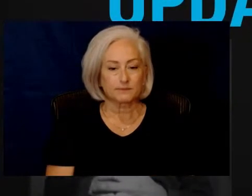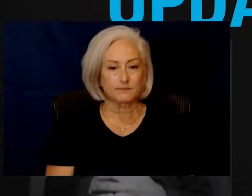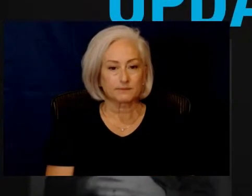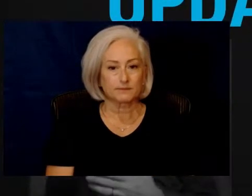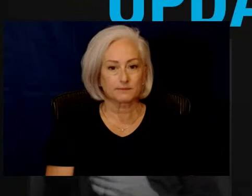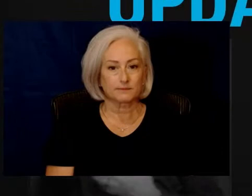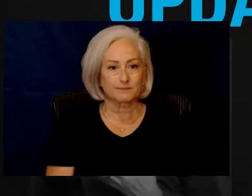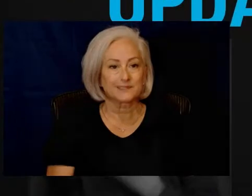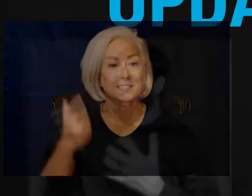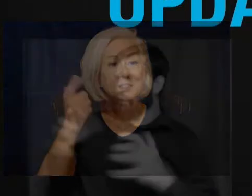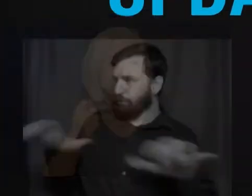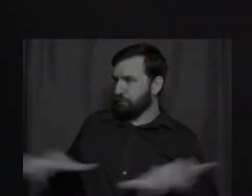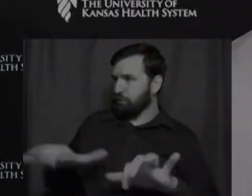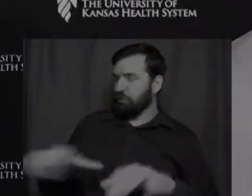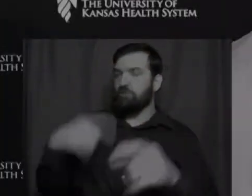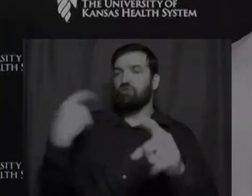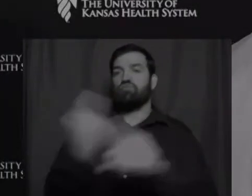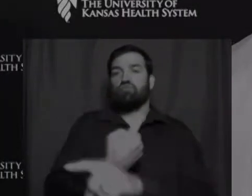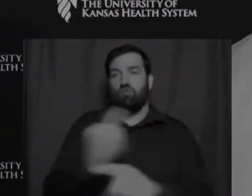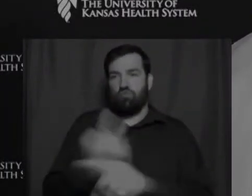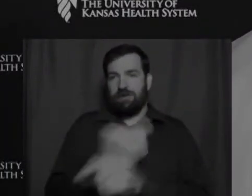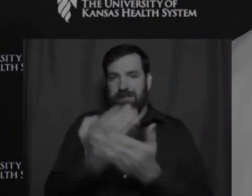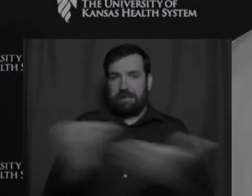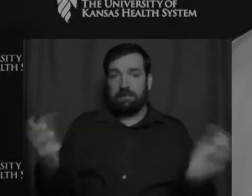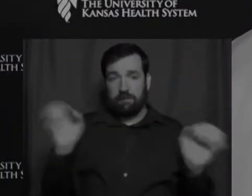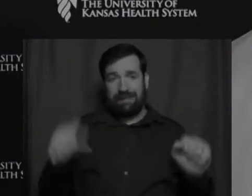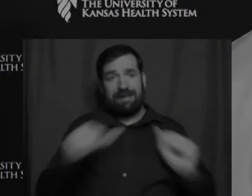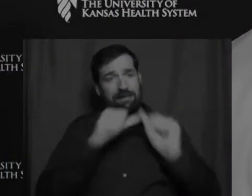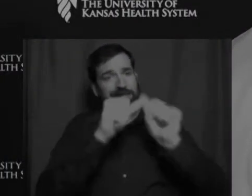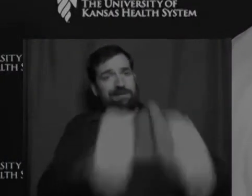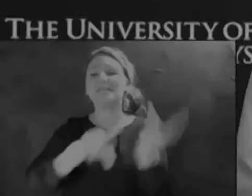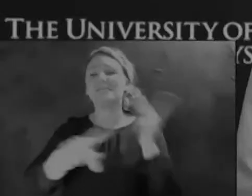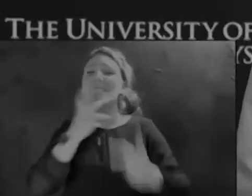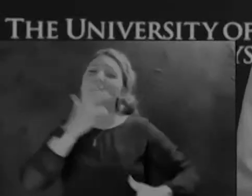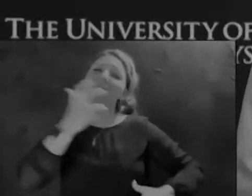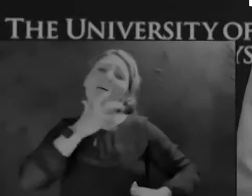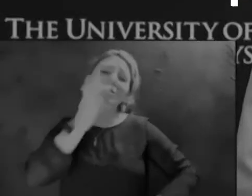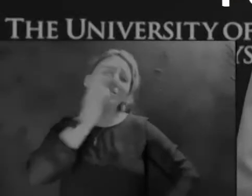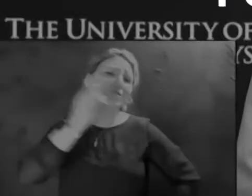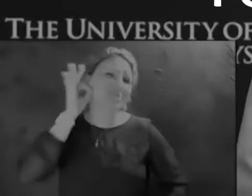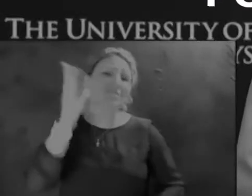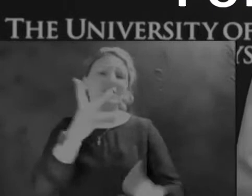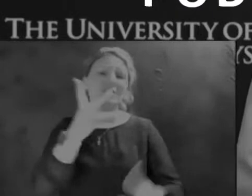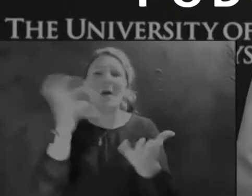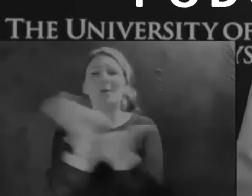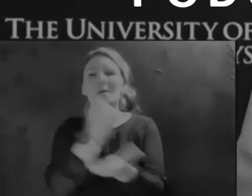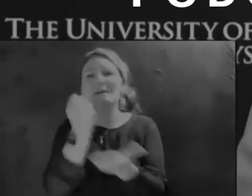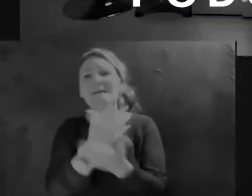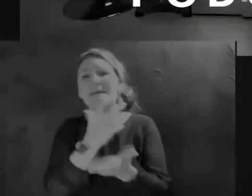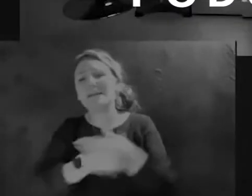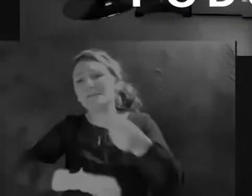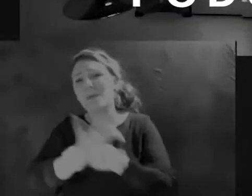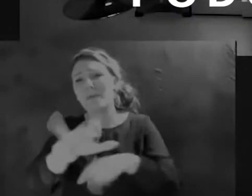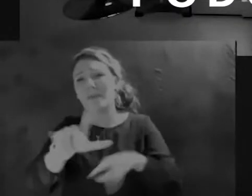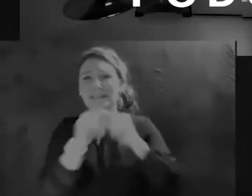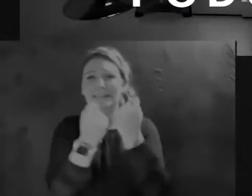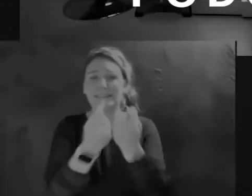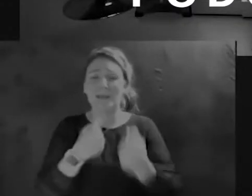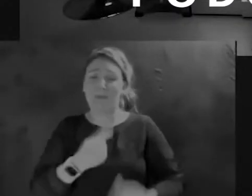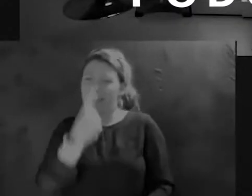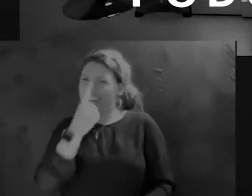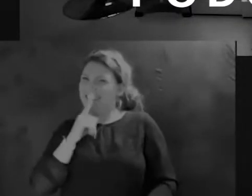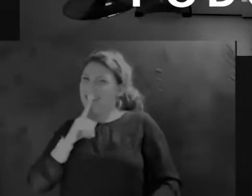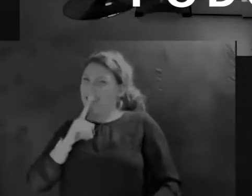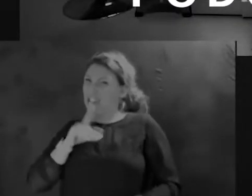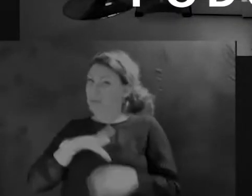Subscribe to our morning medical update and open mics with Dr. Stites podcast. Now, everywhere podcasts are available.